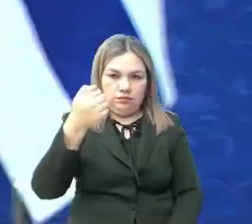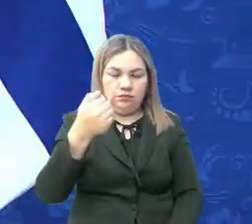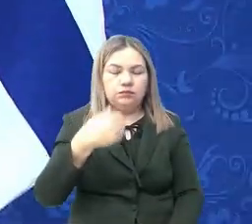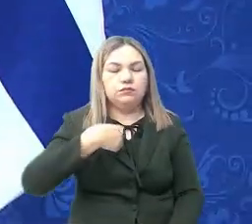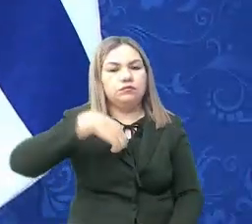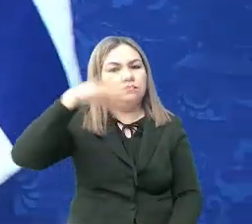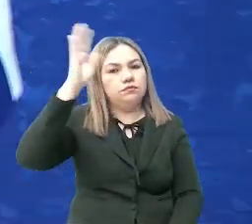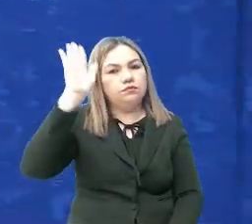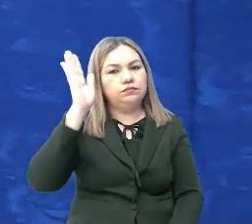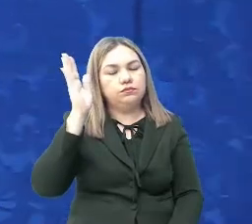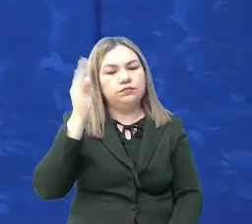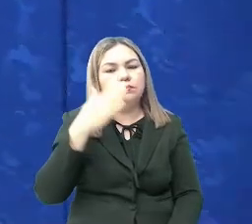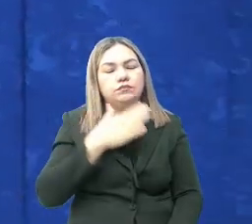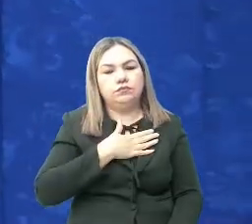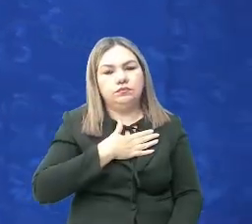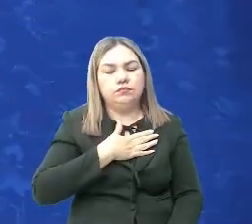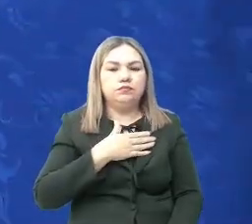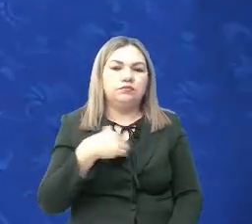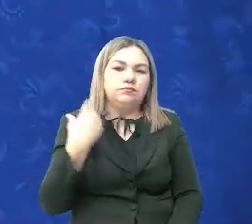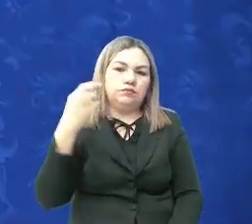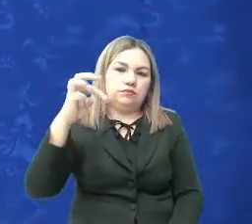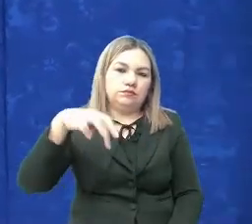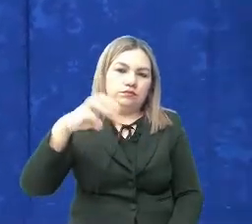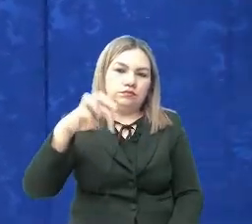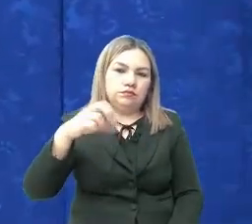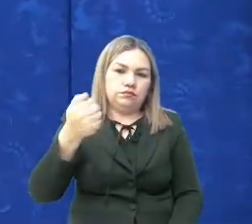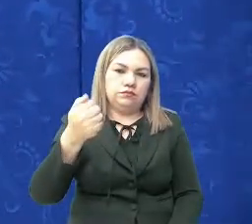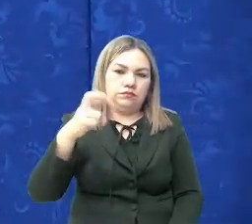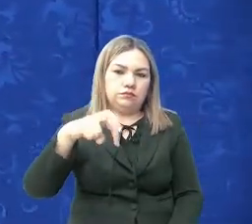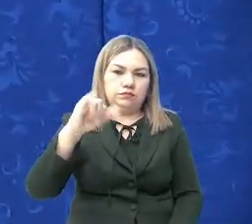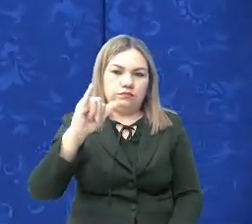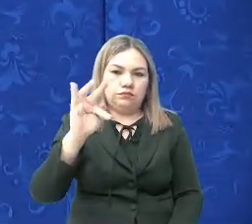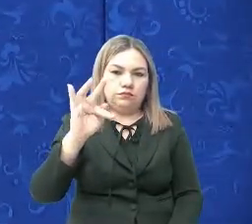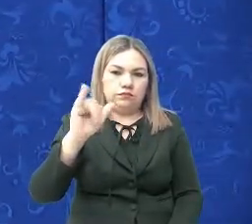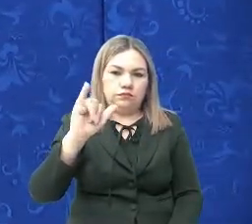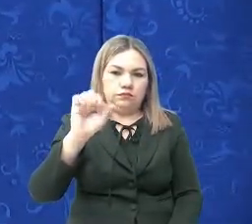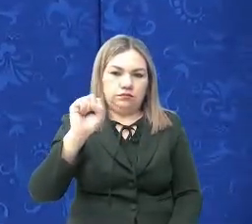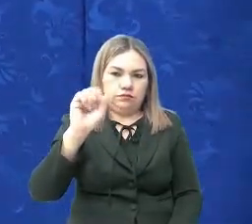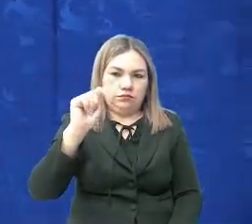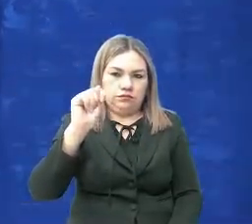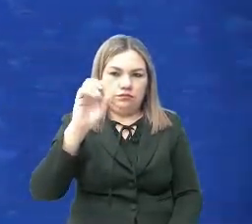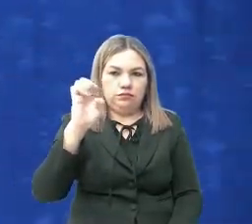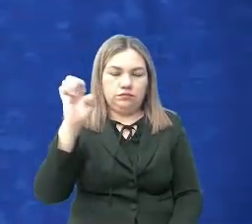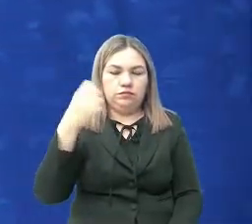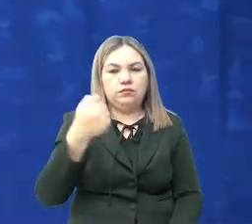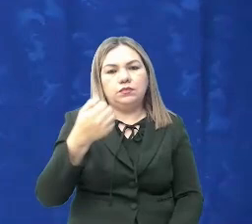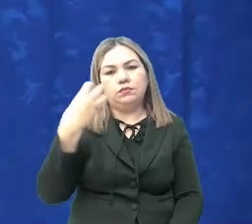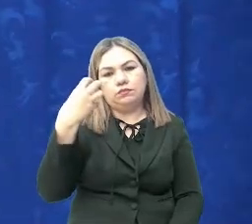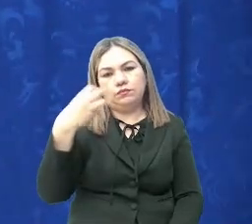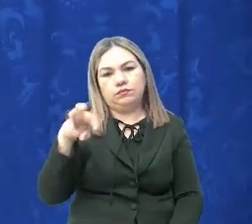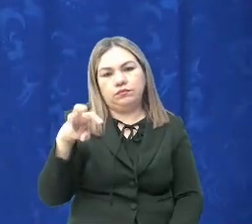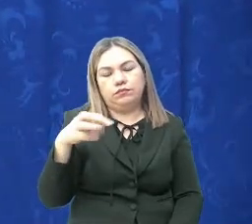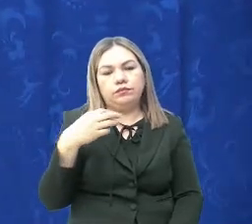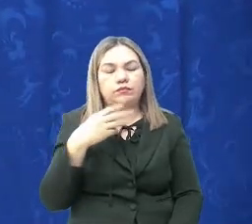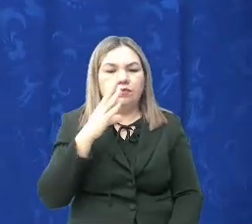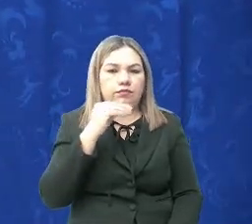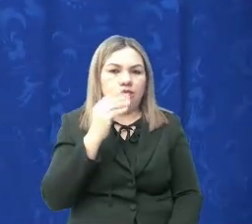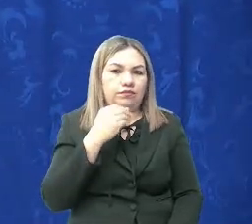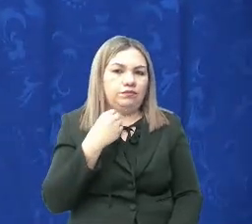nature. These people want you to manifest. How many of you say amen?